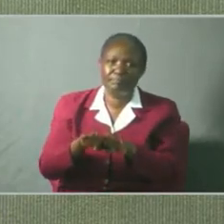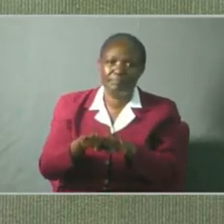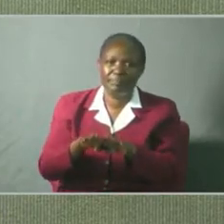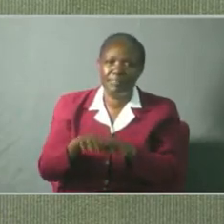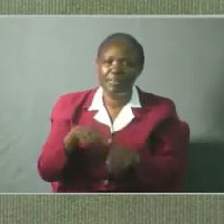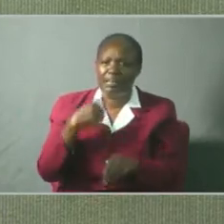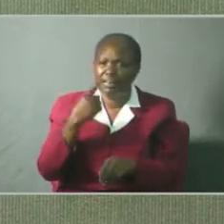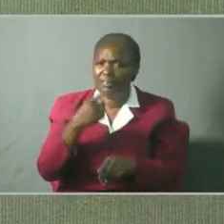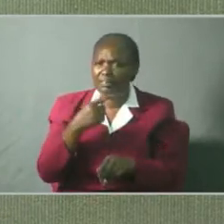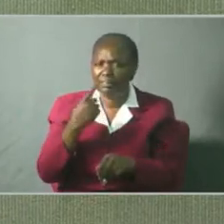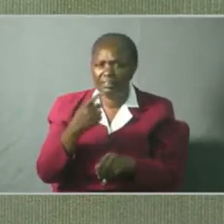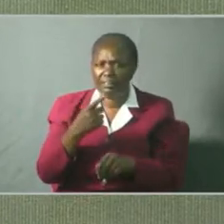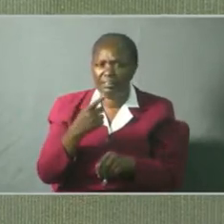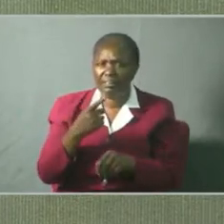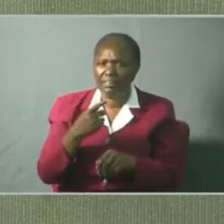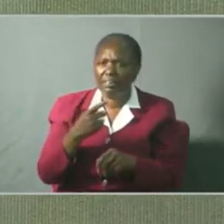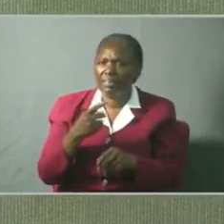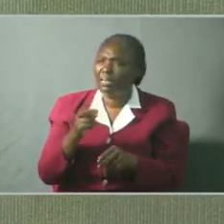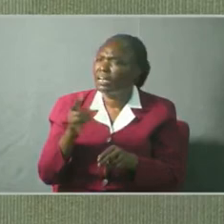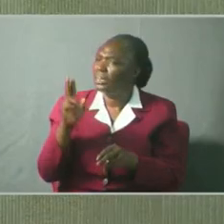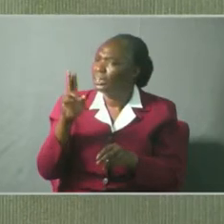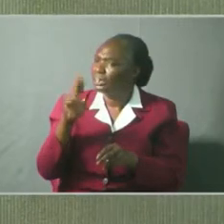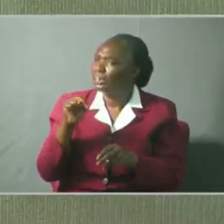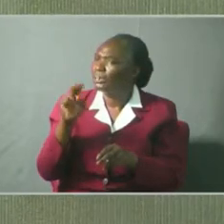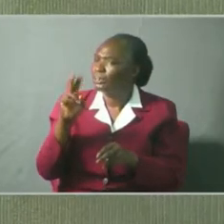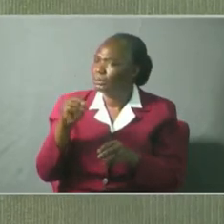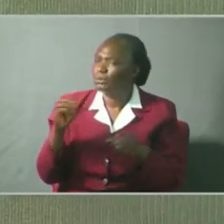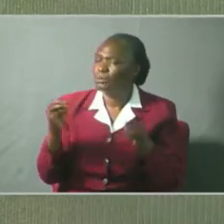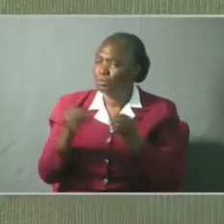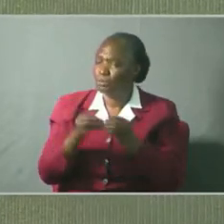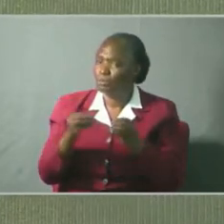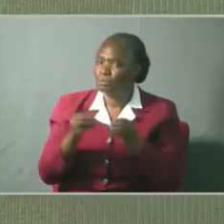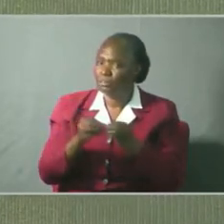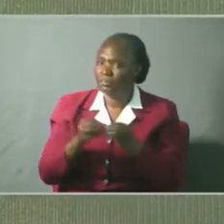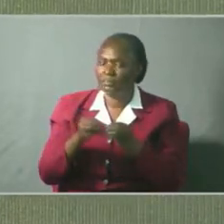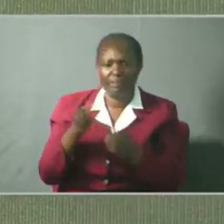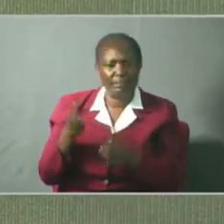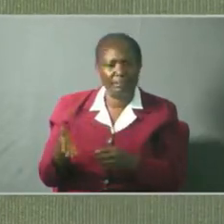and said that we could not even meet in our congregations.